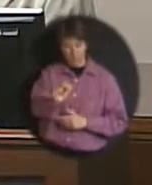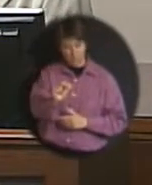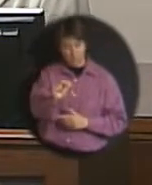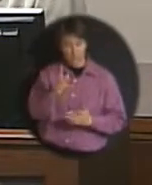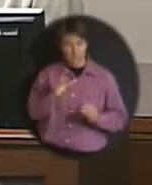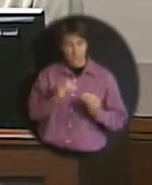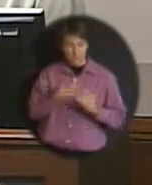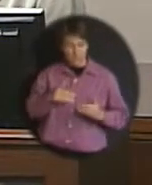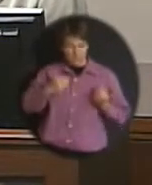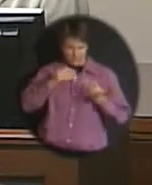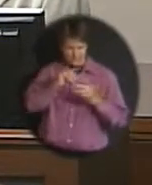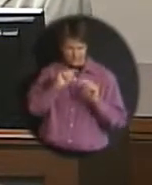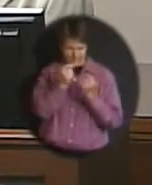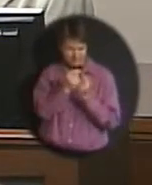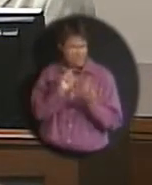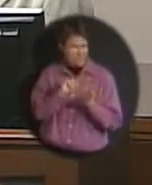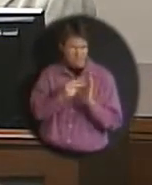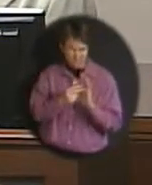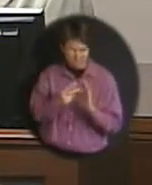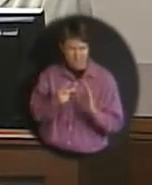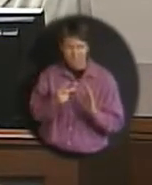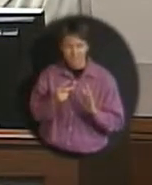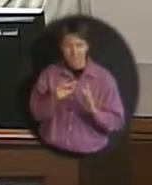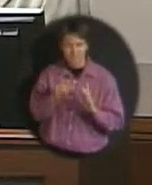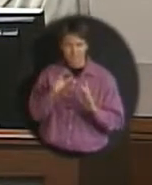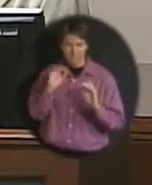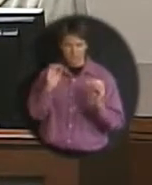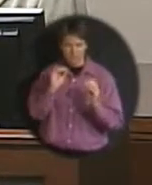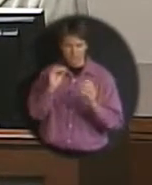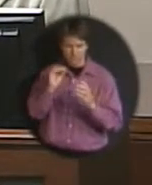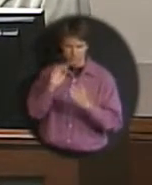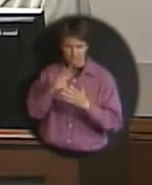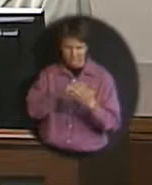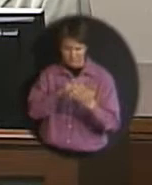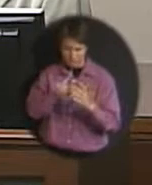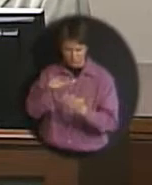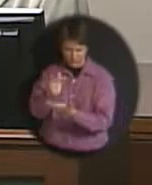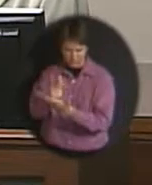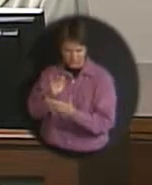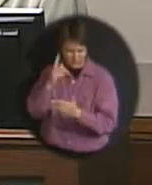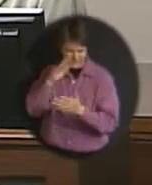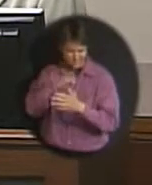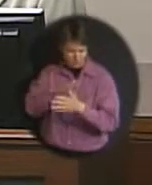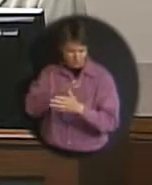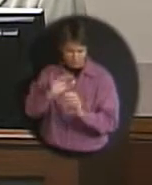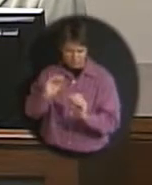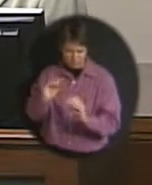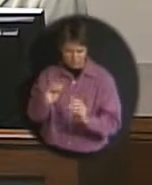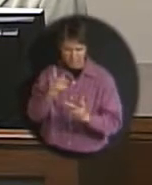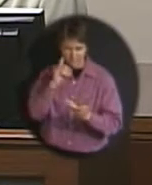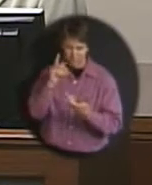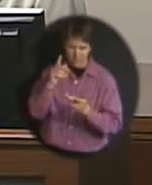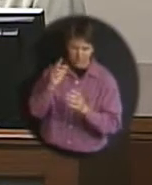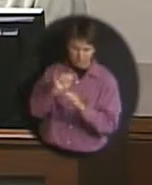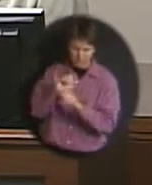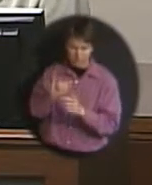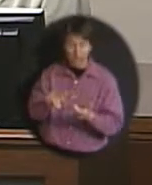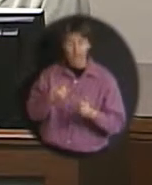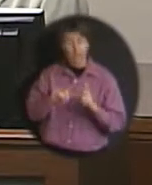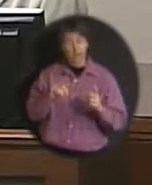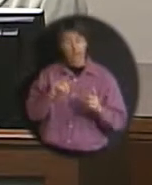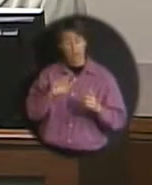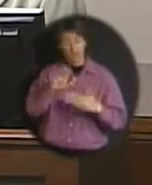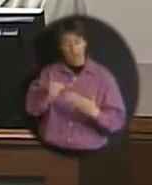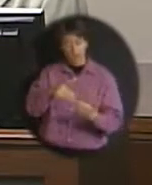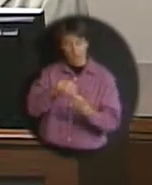a younger team, so we're not having to deal with scheduling around graduation and working on transportation in that respect. But all